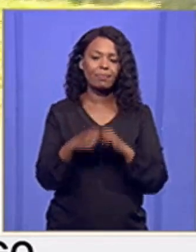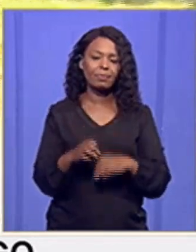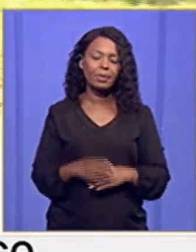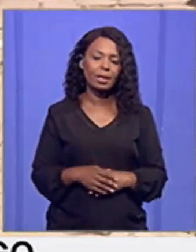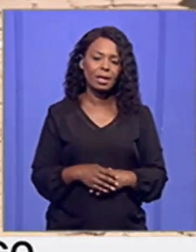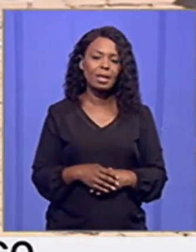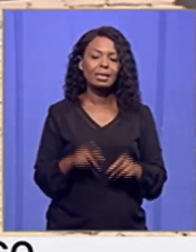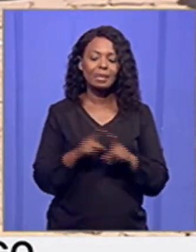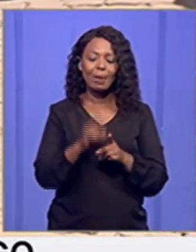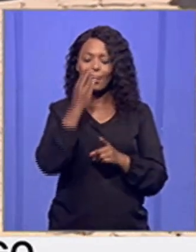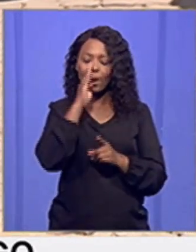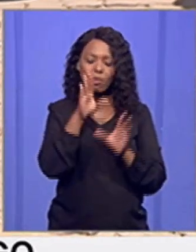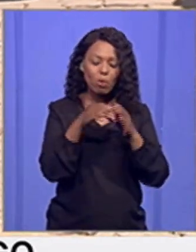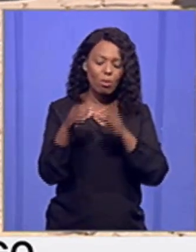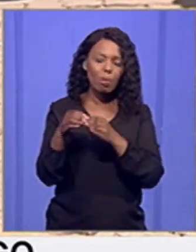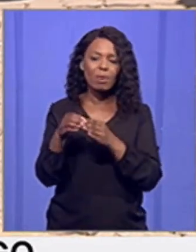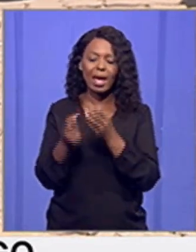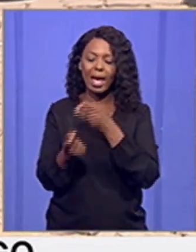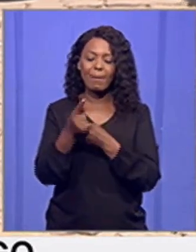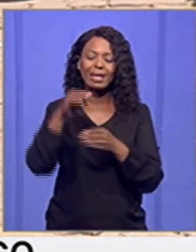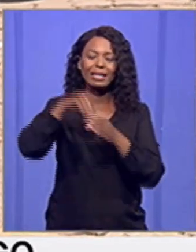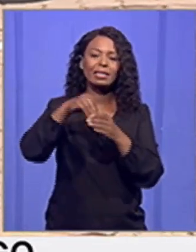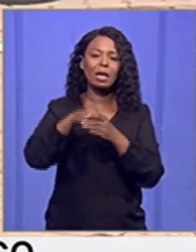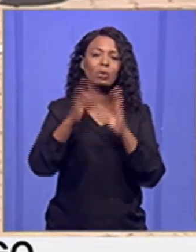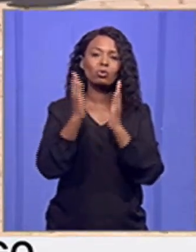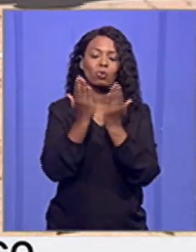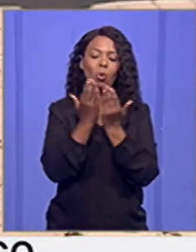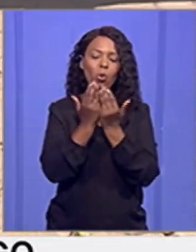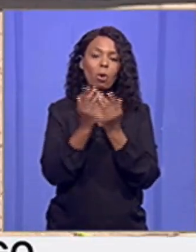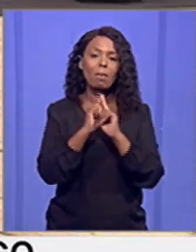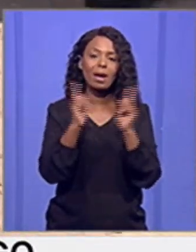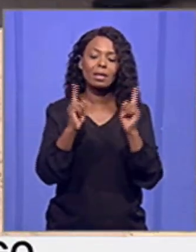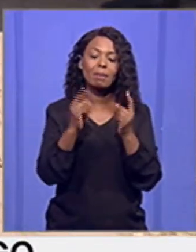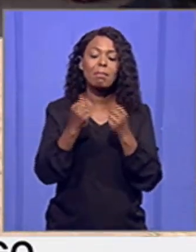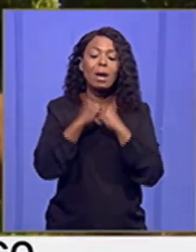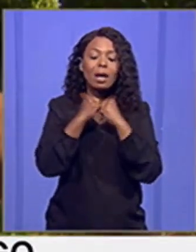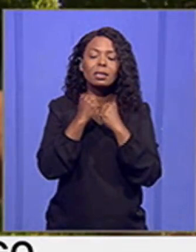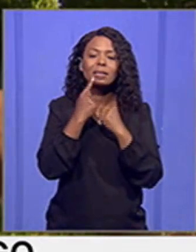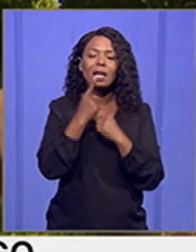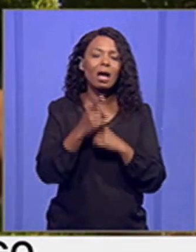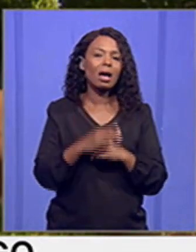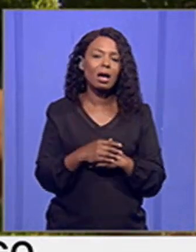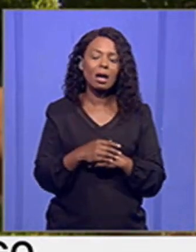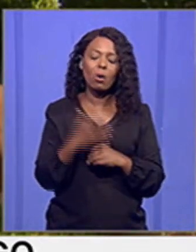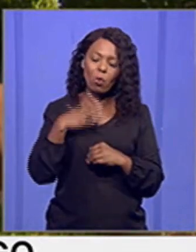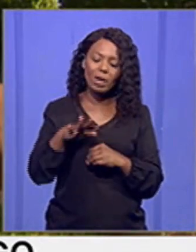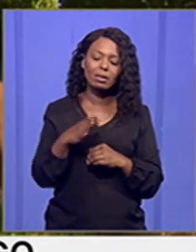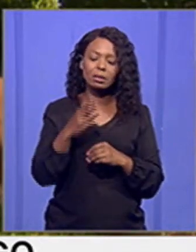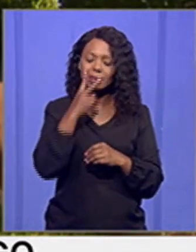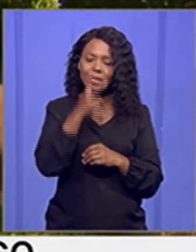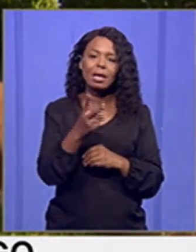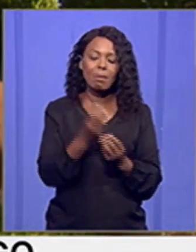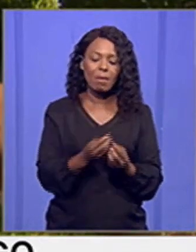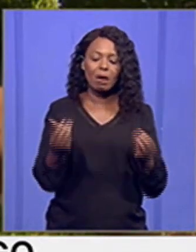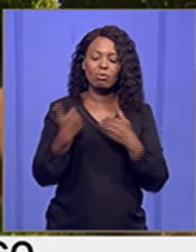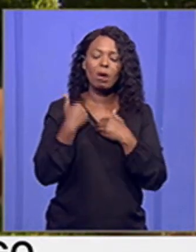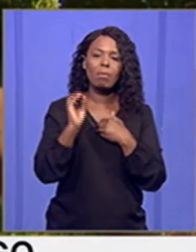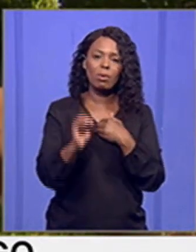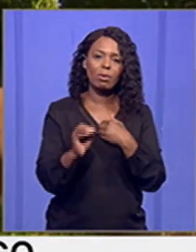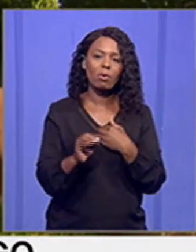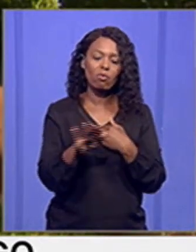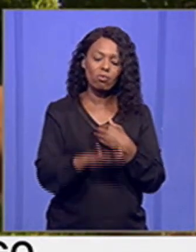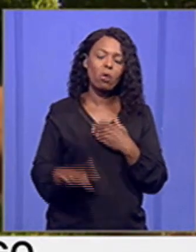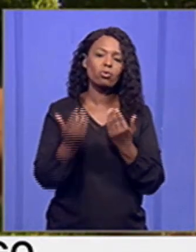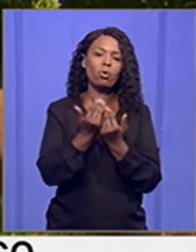Eupša seo fela batswadi ba se nyakago ke go bona bana ba bona ba bolokegile dikolong. We have patrollers on the gate. It's a matter